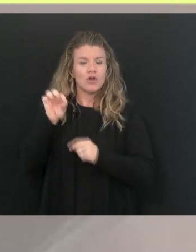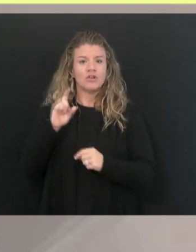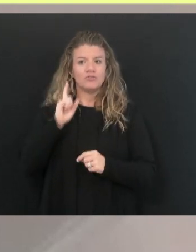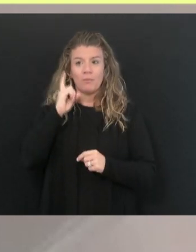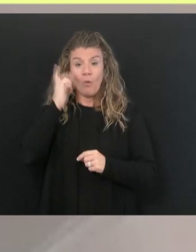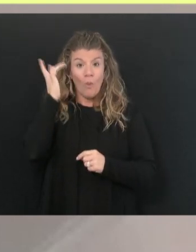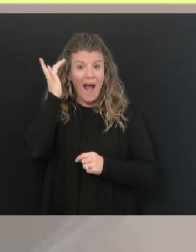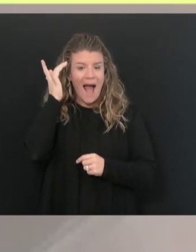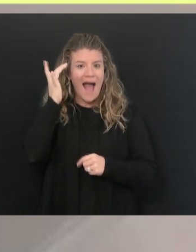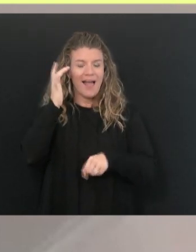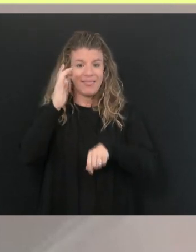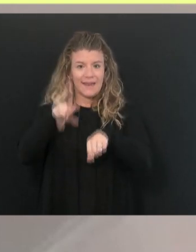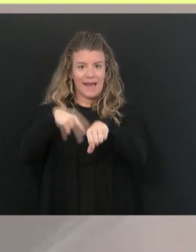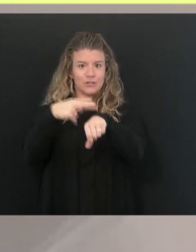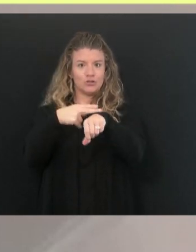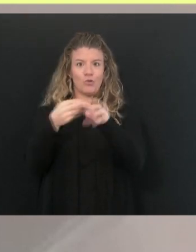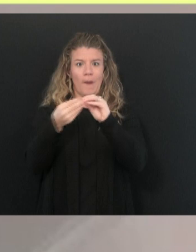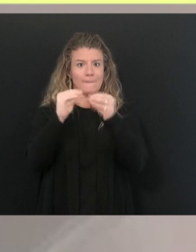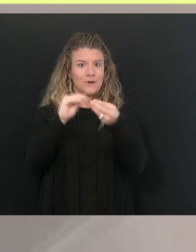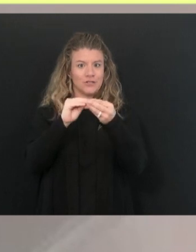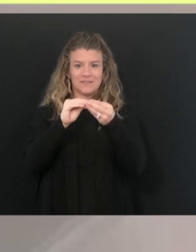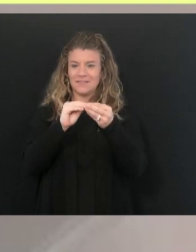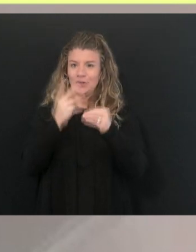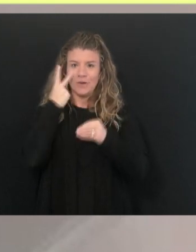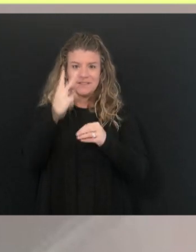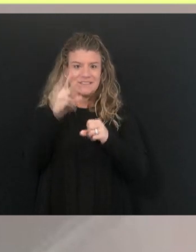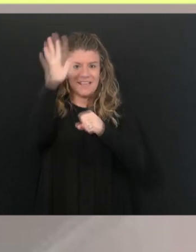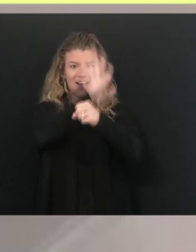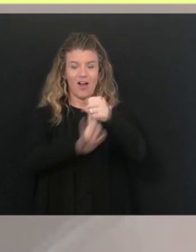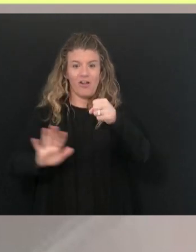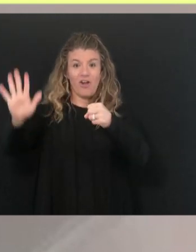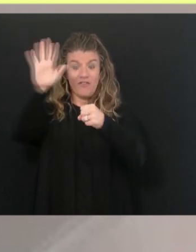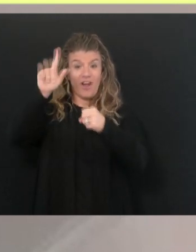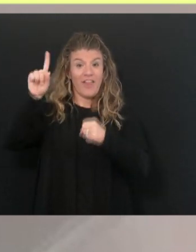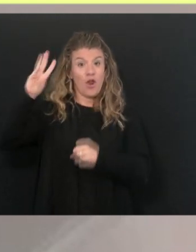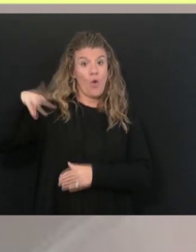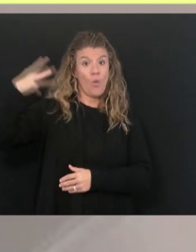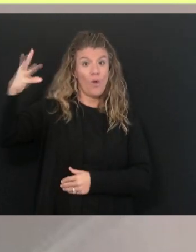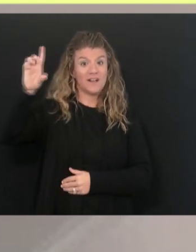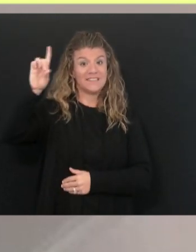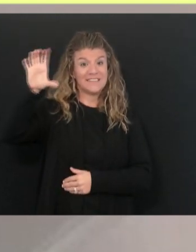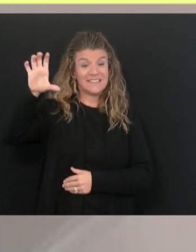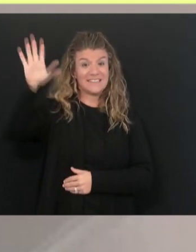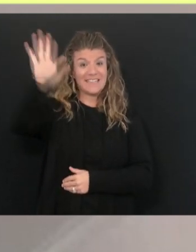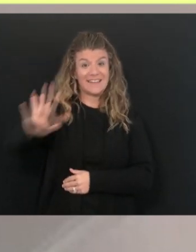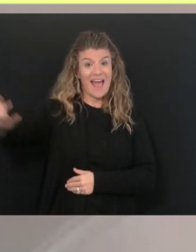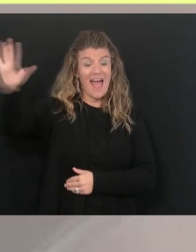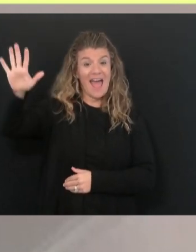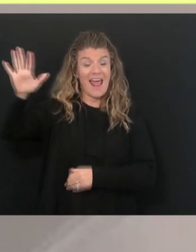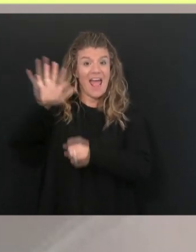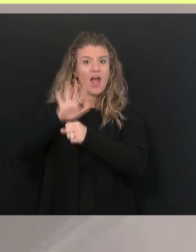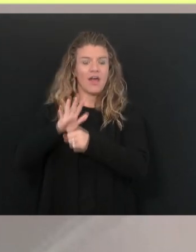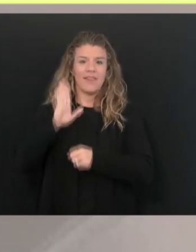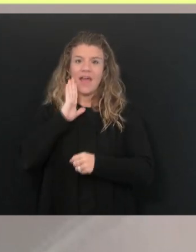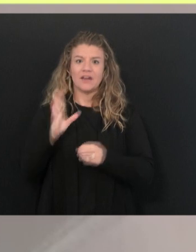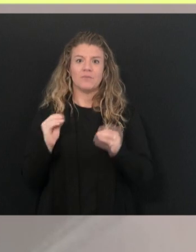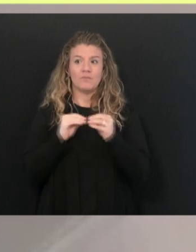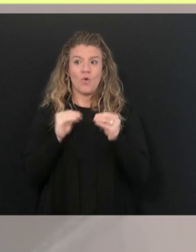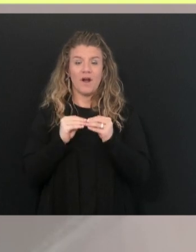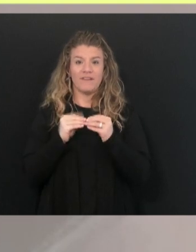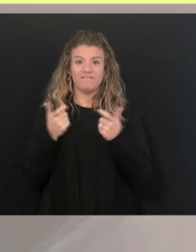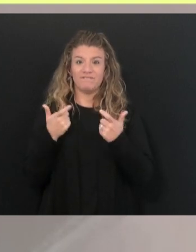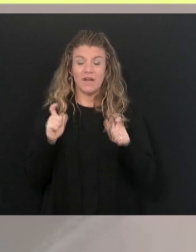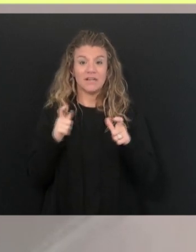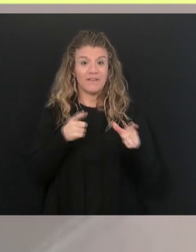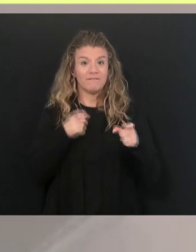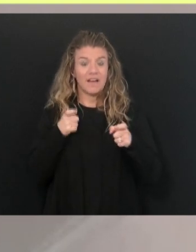national statistics, which demonstrate that the Washington, D.C., Maryland area is one of the fastest growing